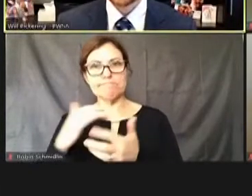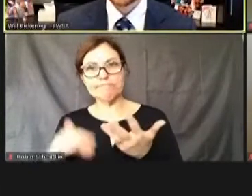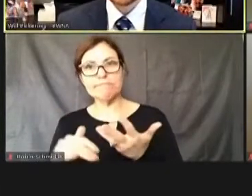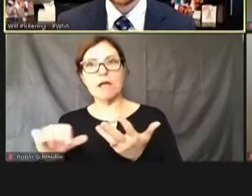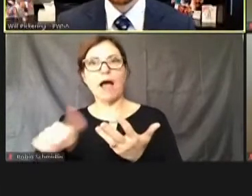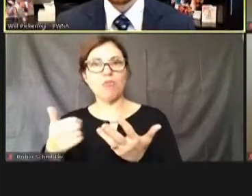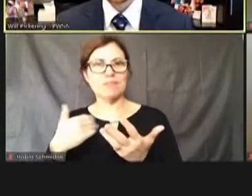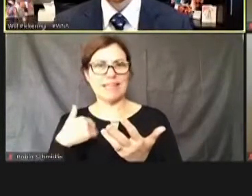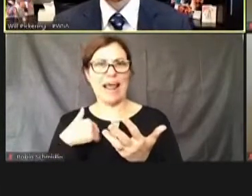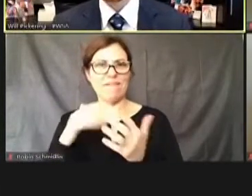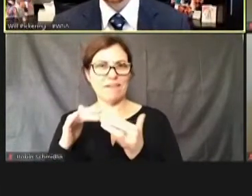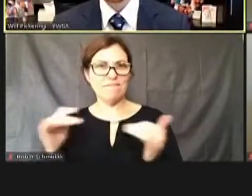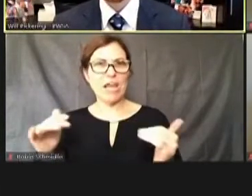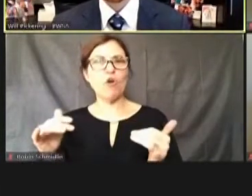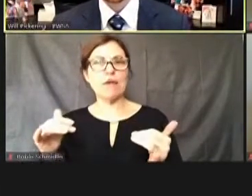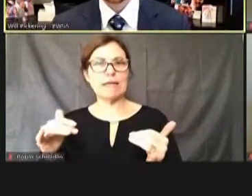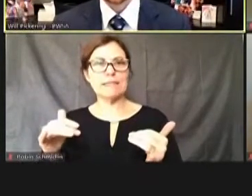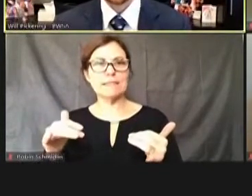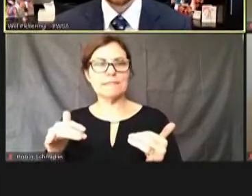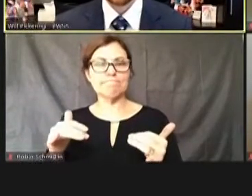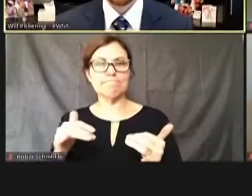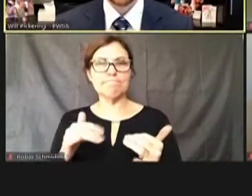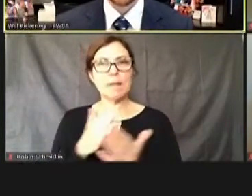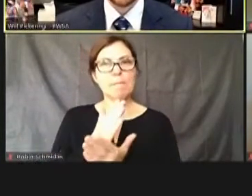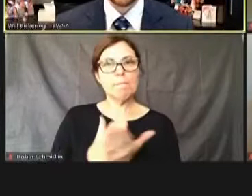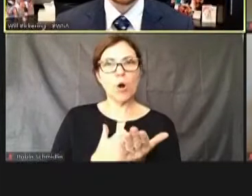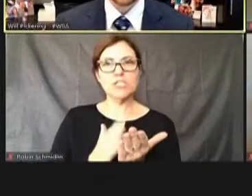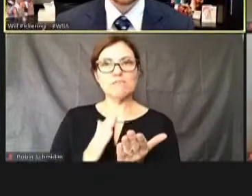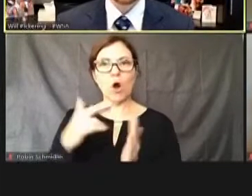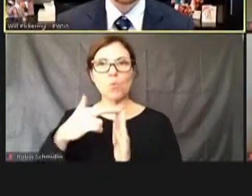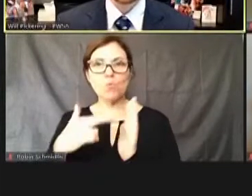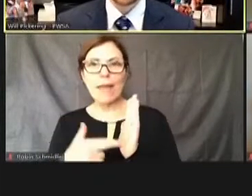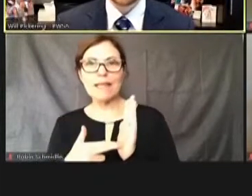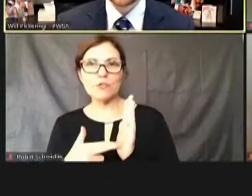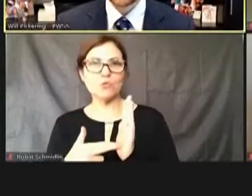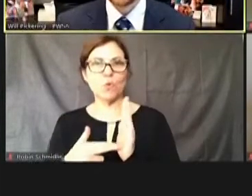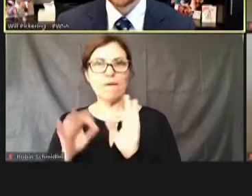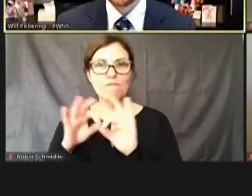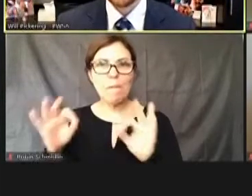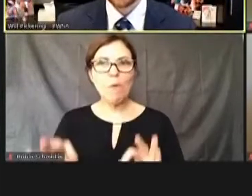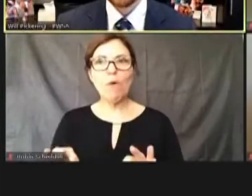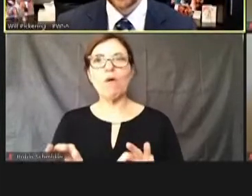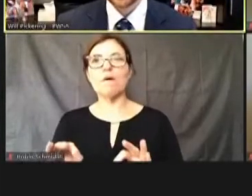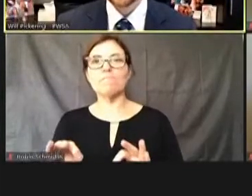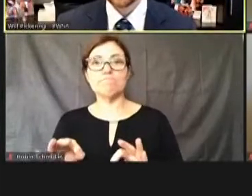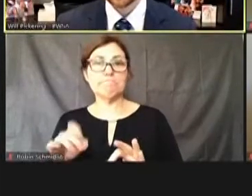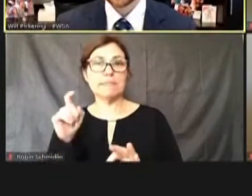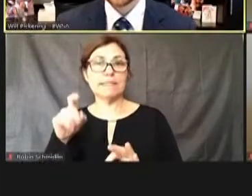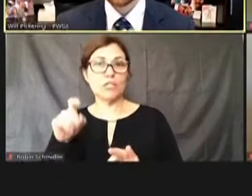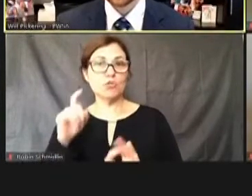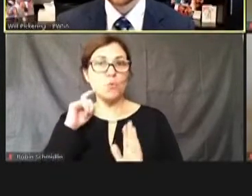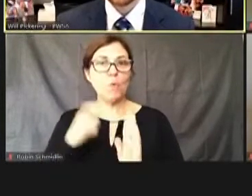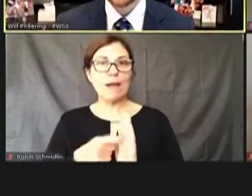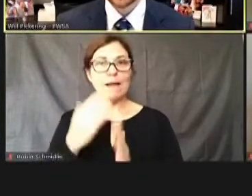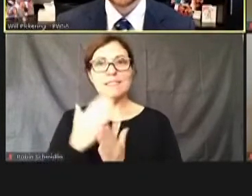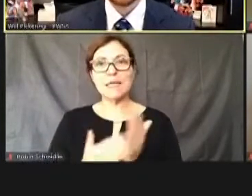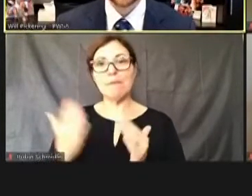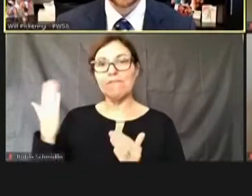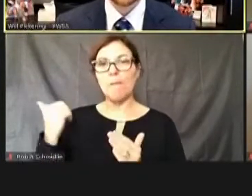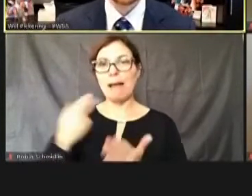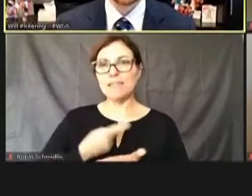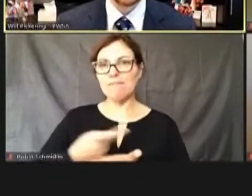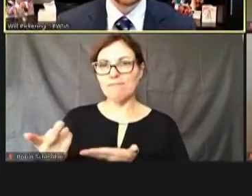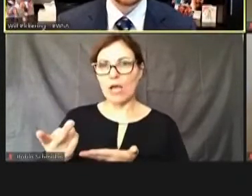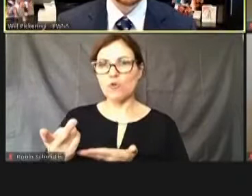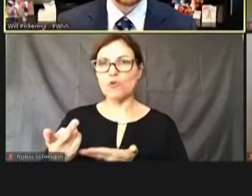various pieces and parts of our regulatory framework. And in acknowledging some of our past failures that were due to